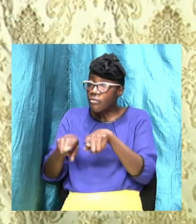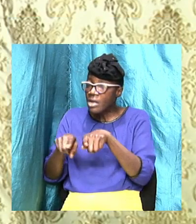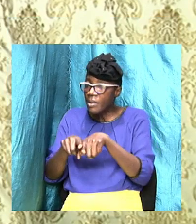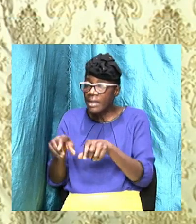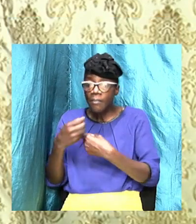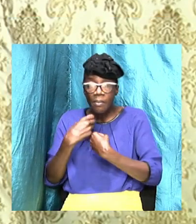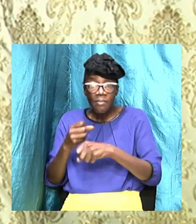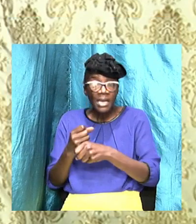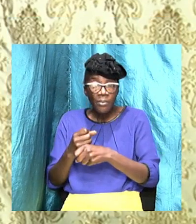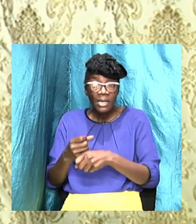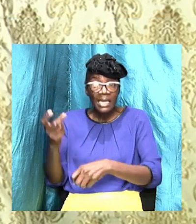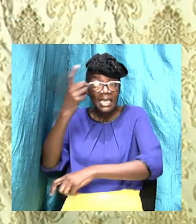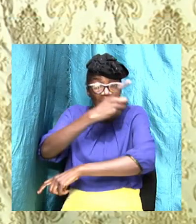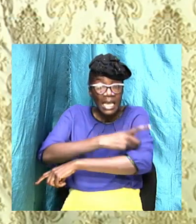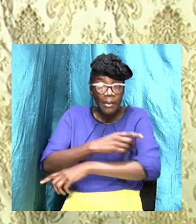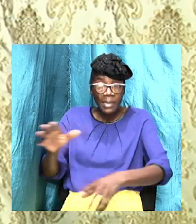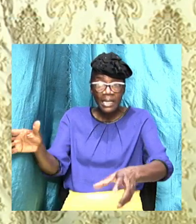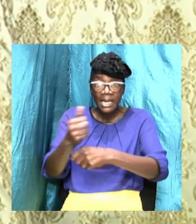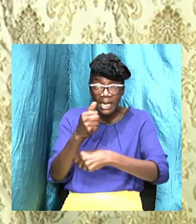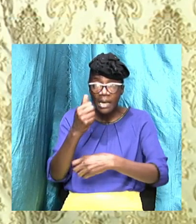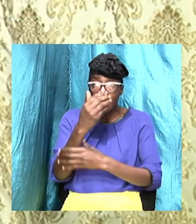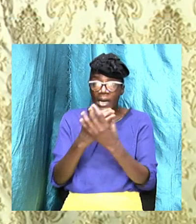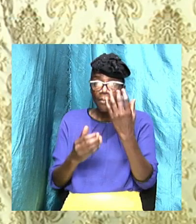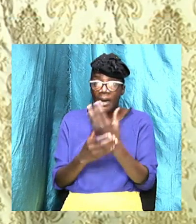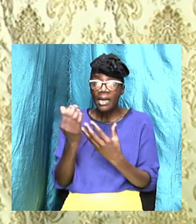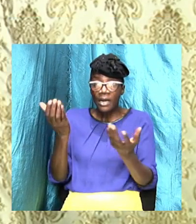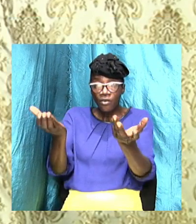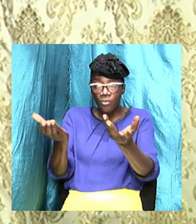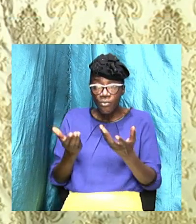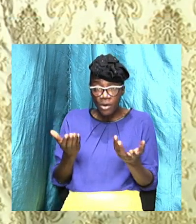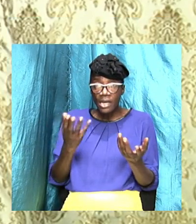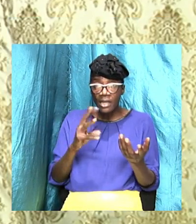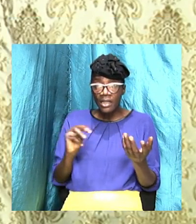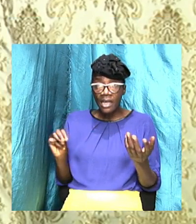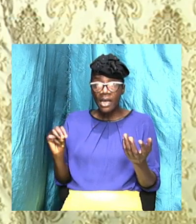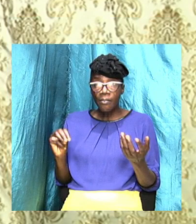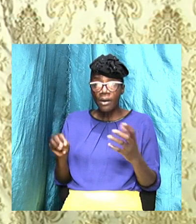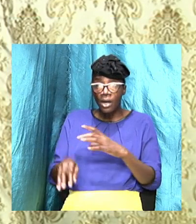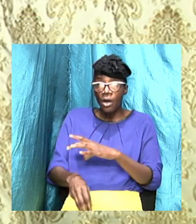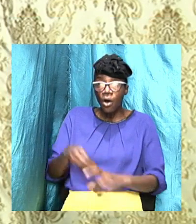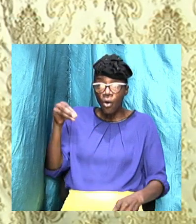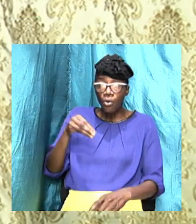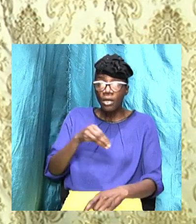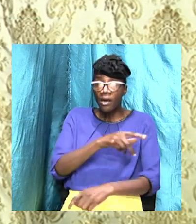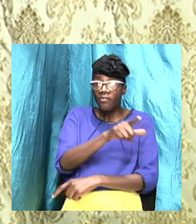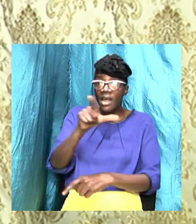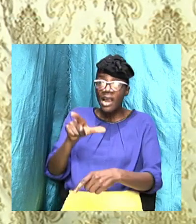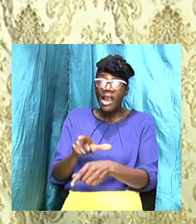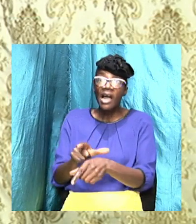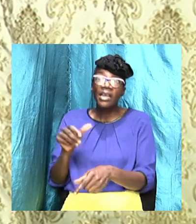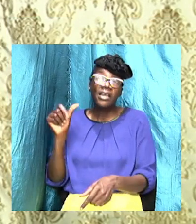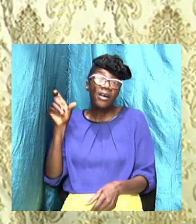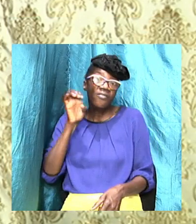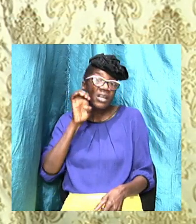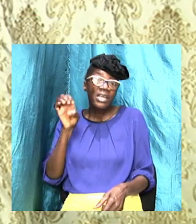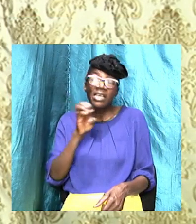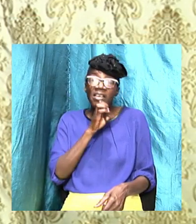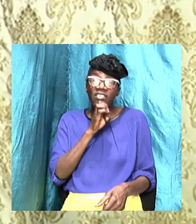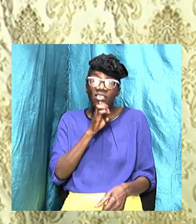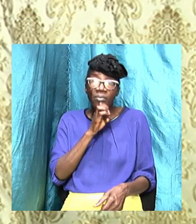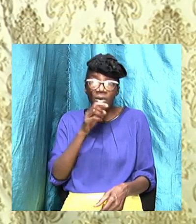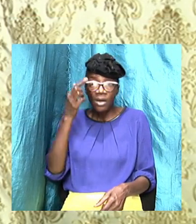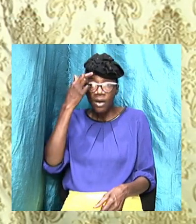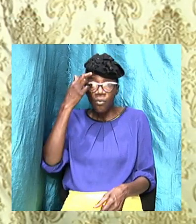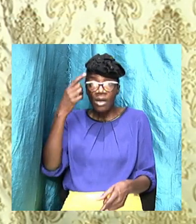them by the hand to bring them out of the land of Egypt. With my covenant